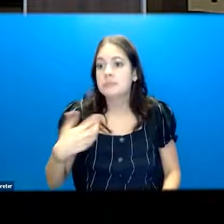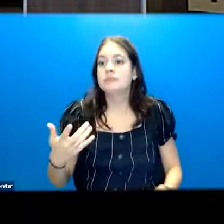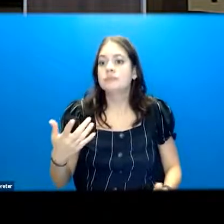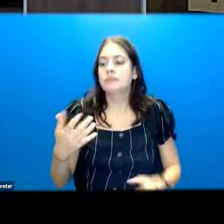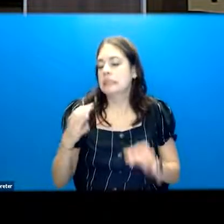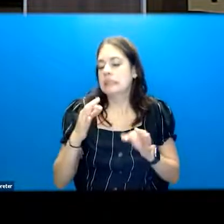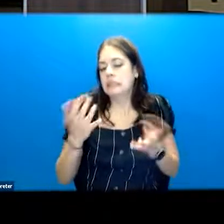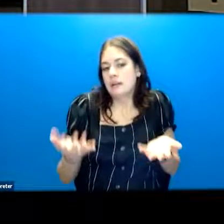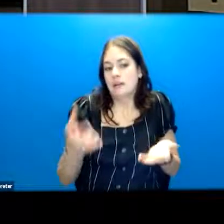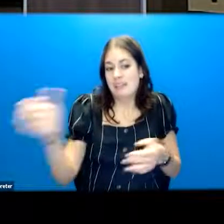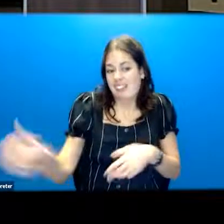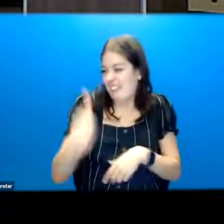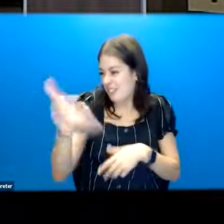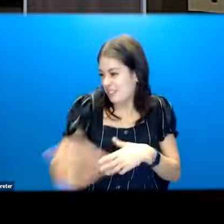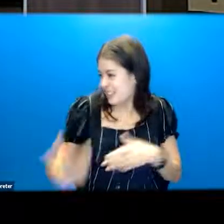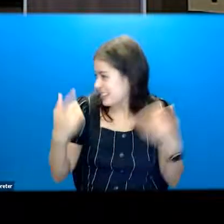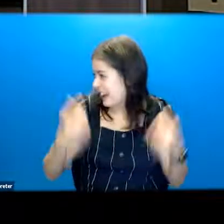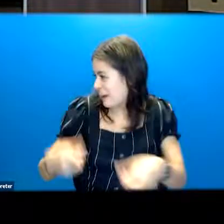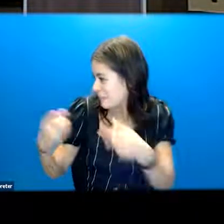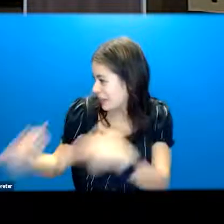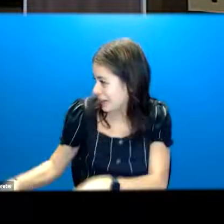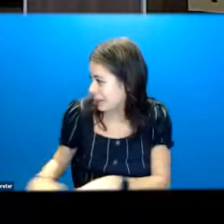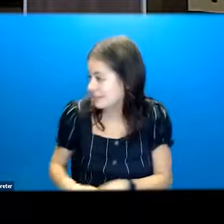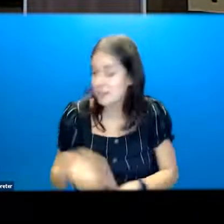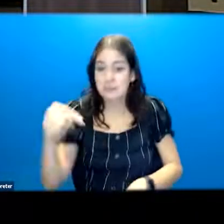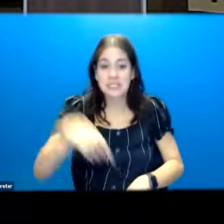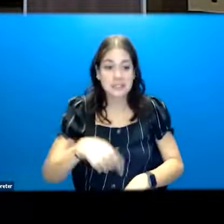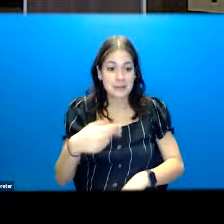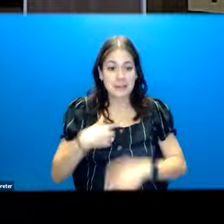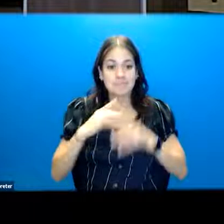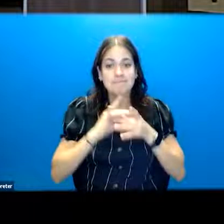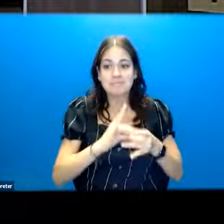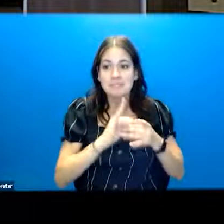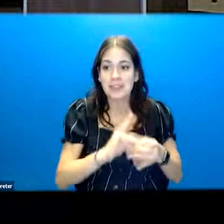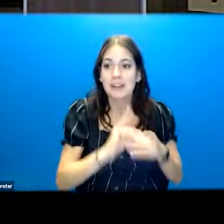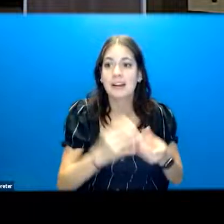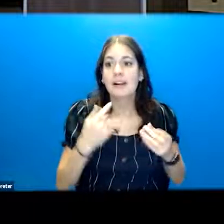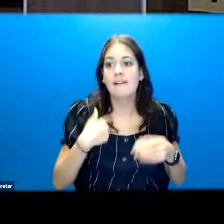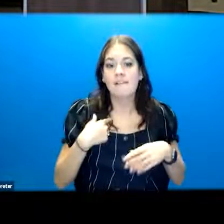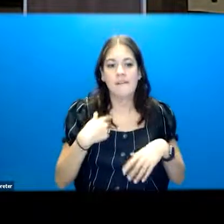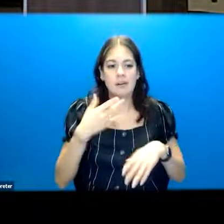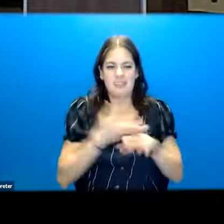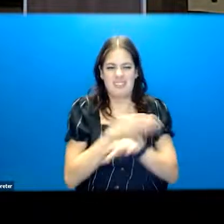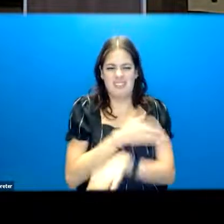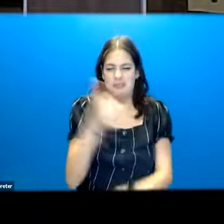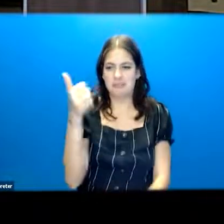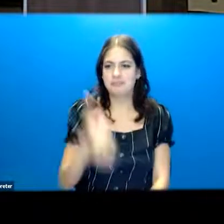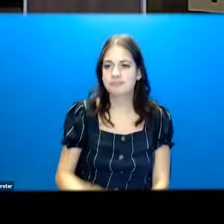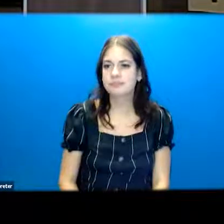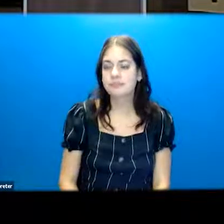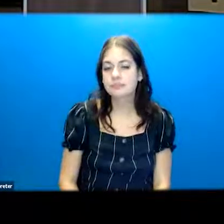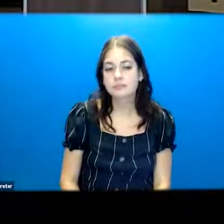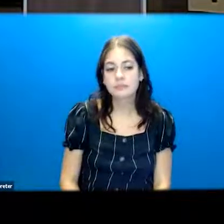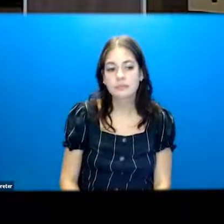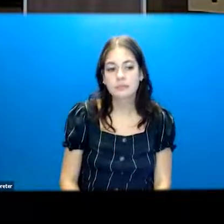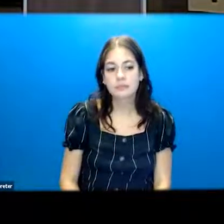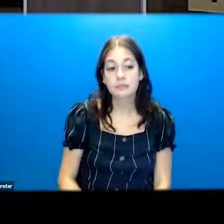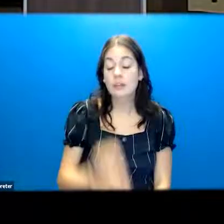simply because there's other things going on in life. And so this one really goes hand in hand with the previous slide.